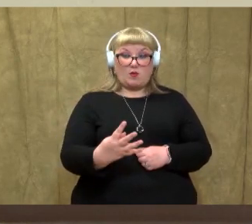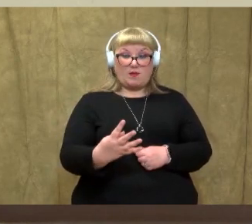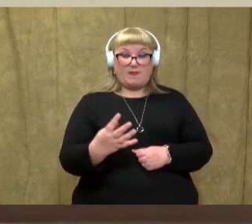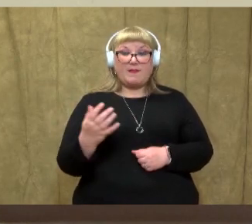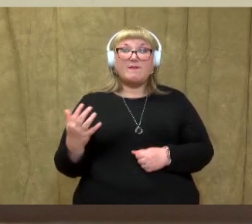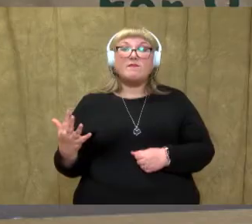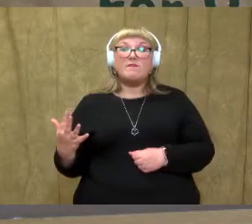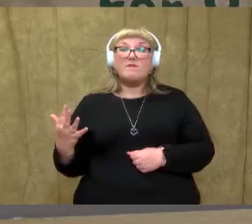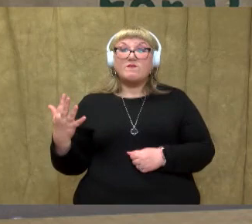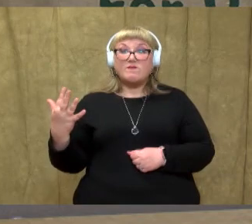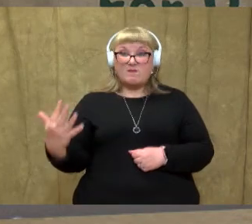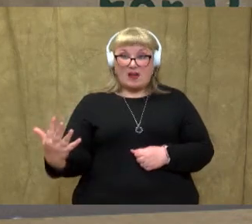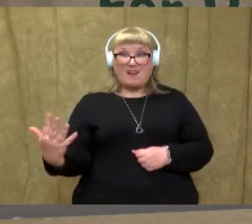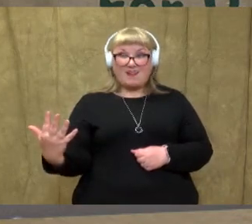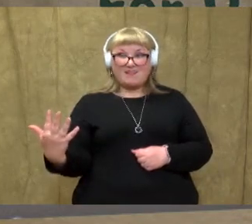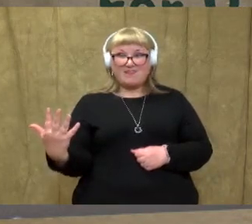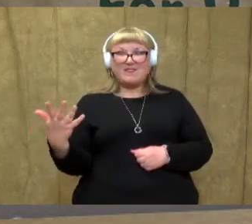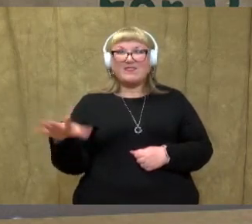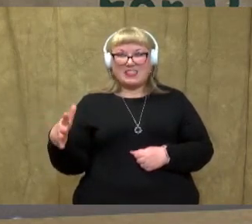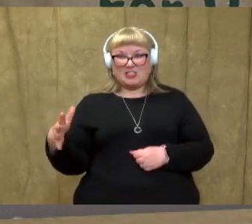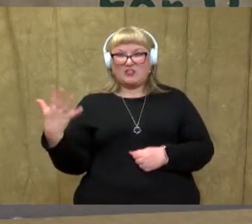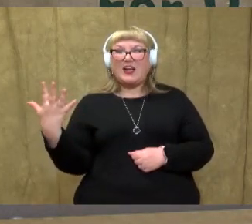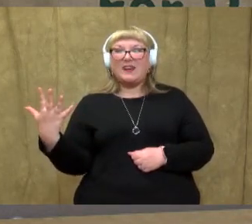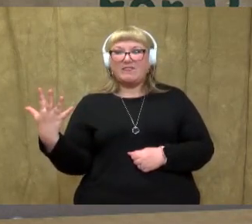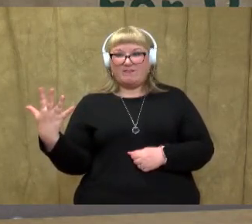4, 5.